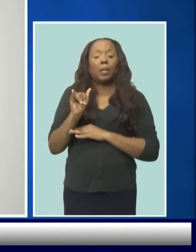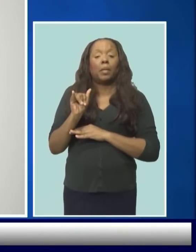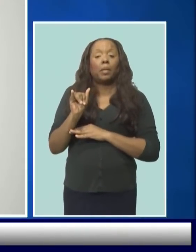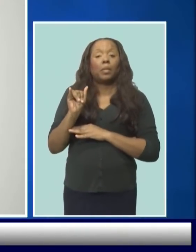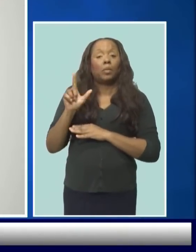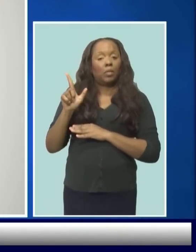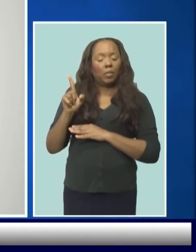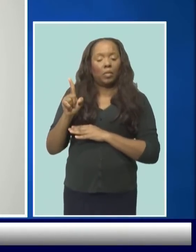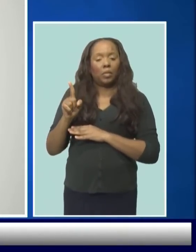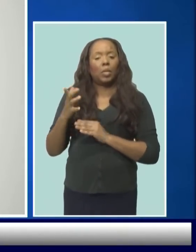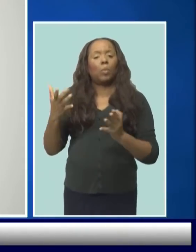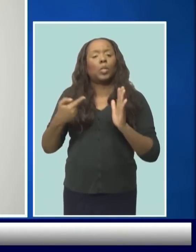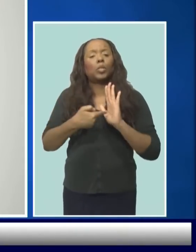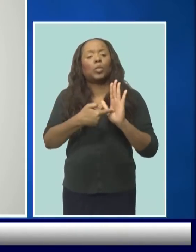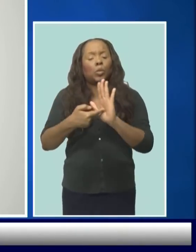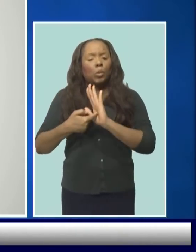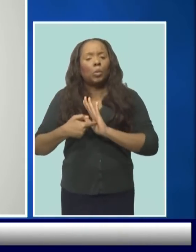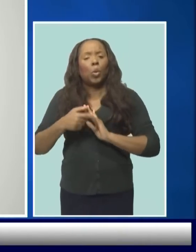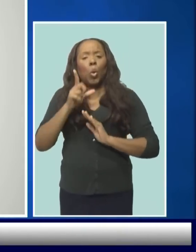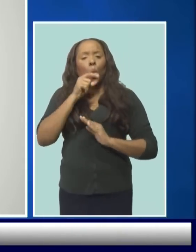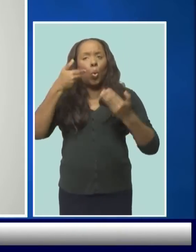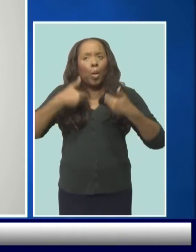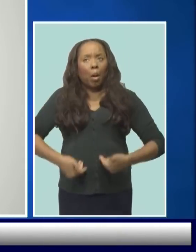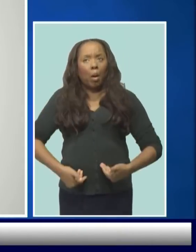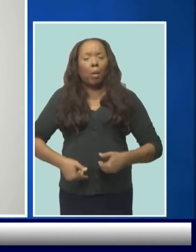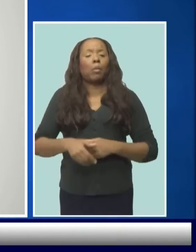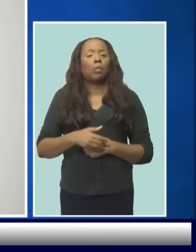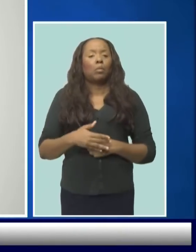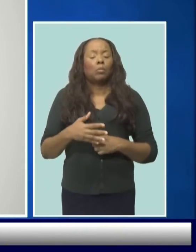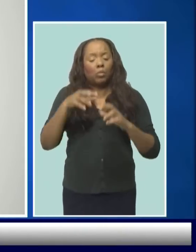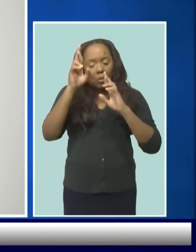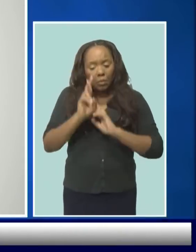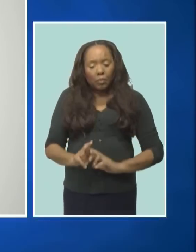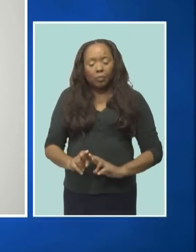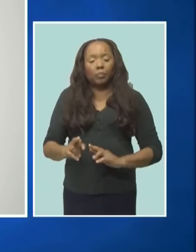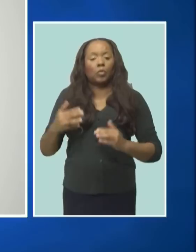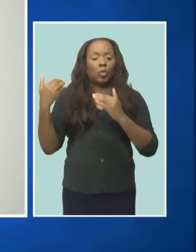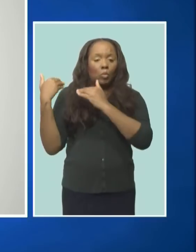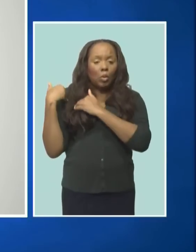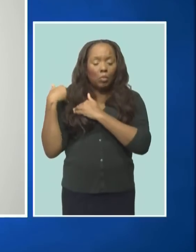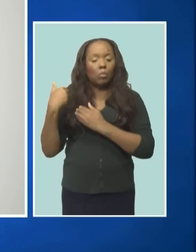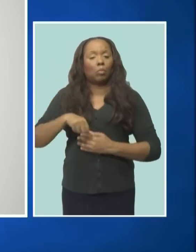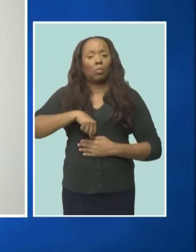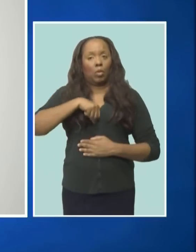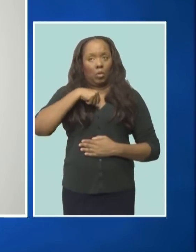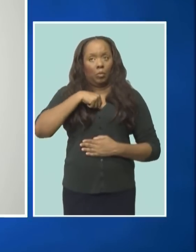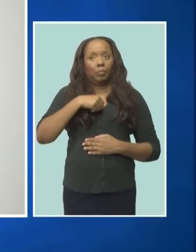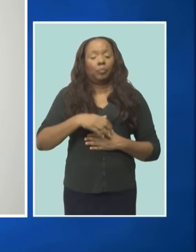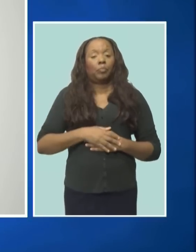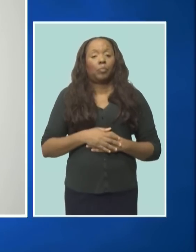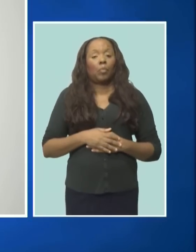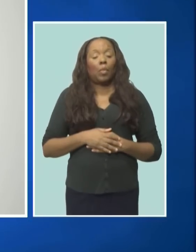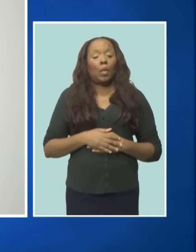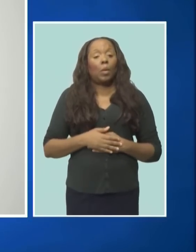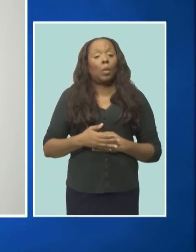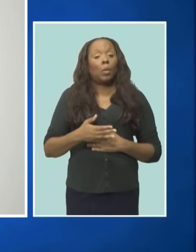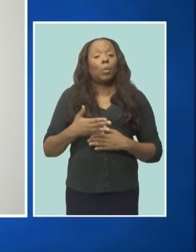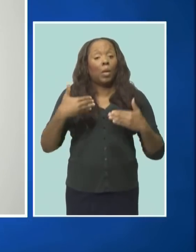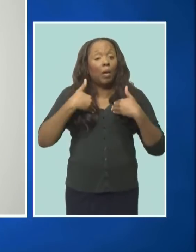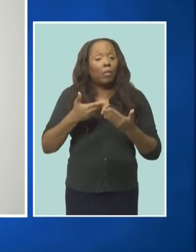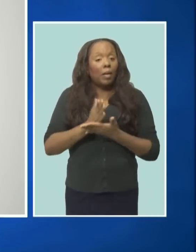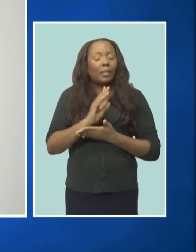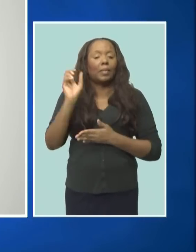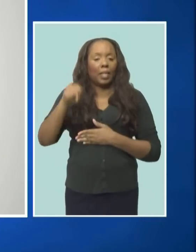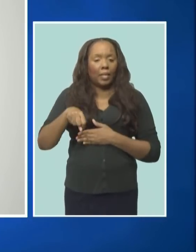are, respectful, responsible and proud. Let us exercise our rights peacefully, uphold